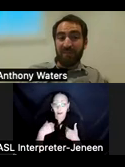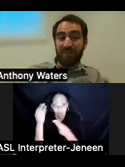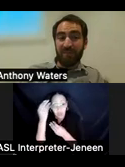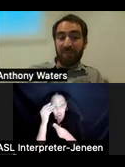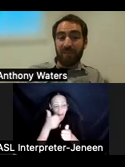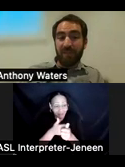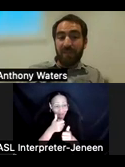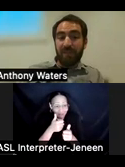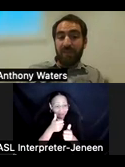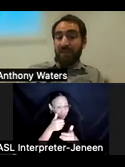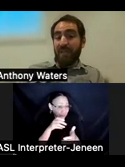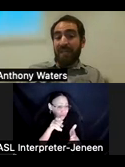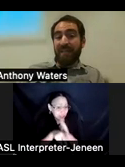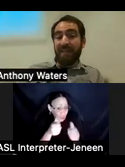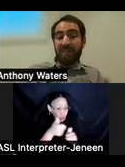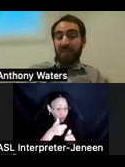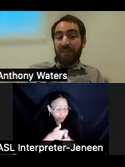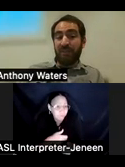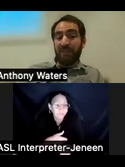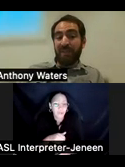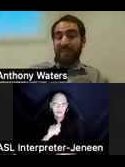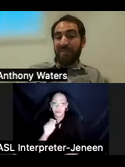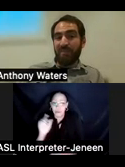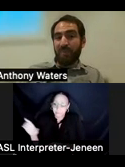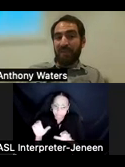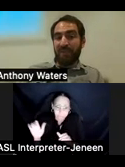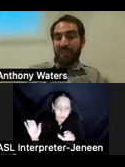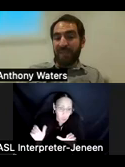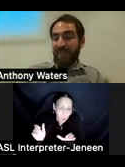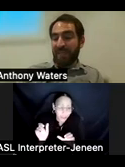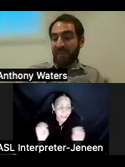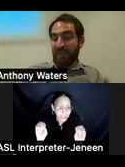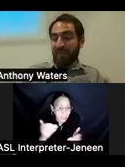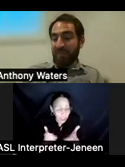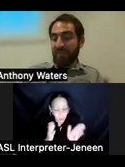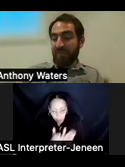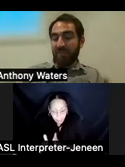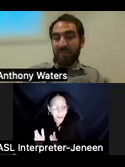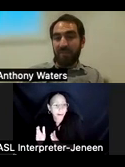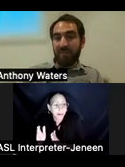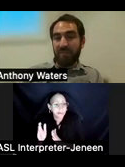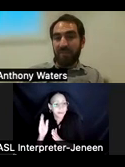yourself? Have you done anything, started to do anything, or prepared to do anything to end your life?